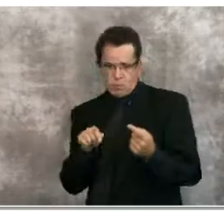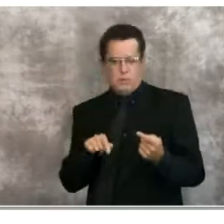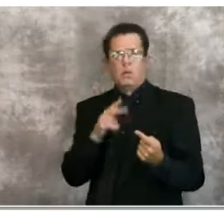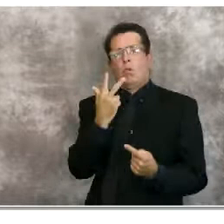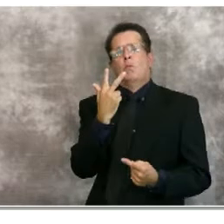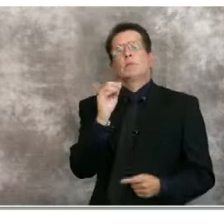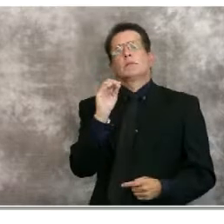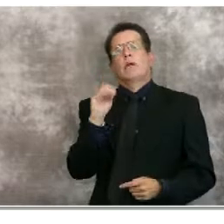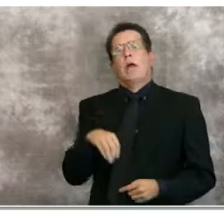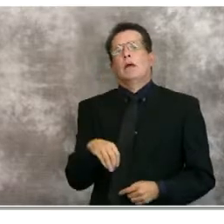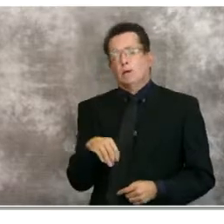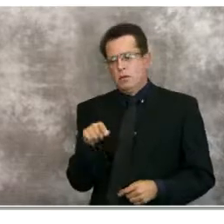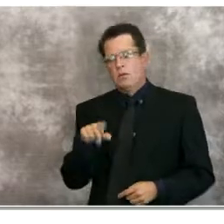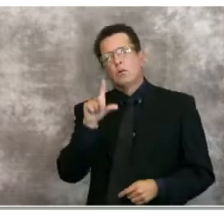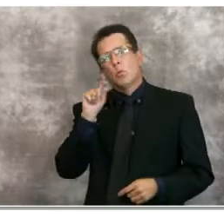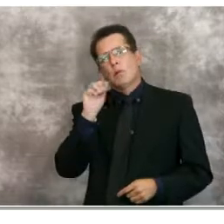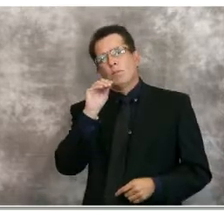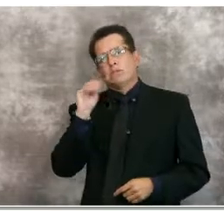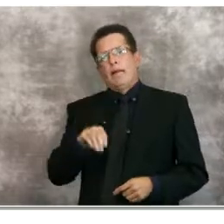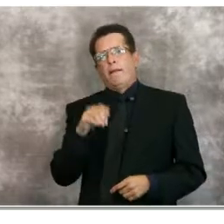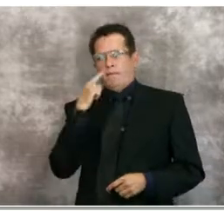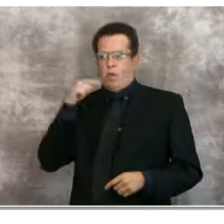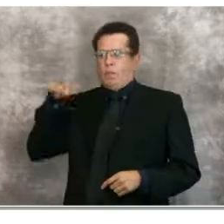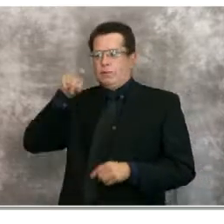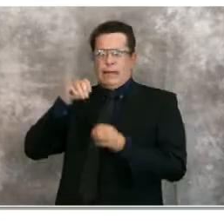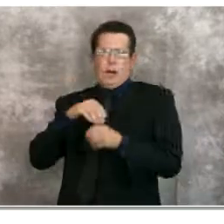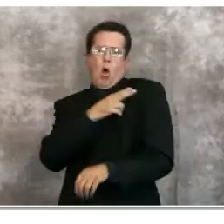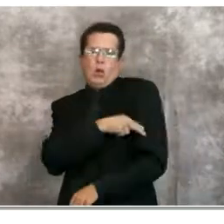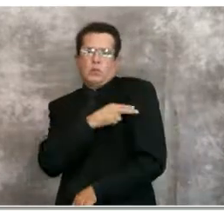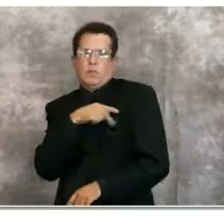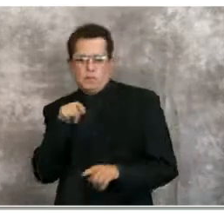20% of the total number of those hospitalized.